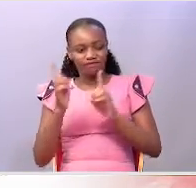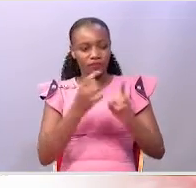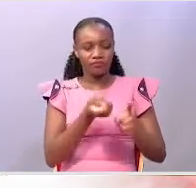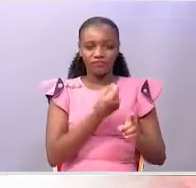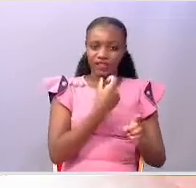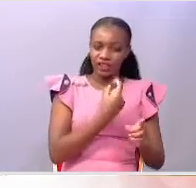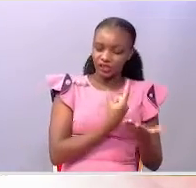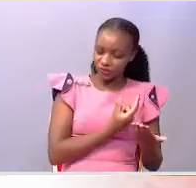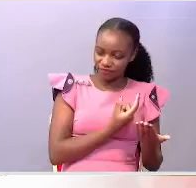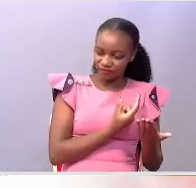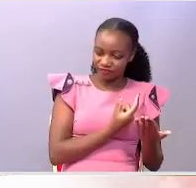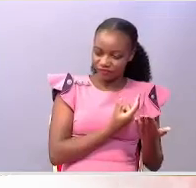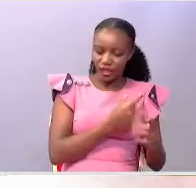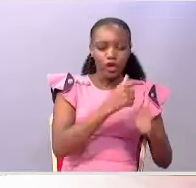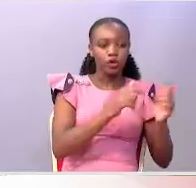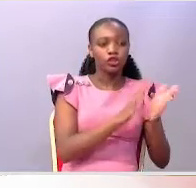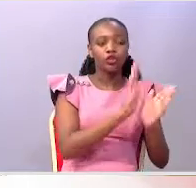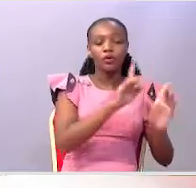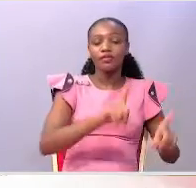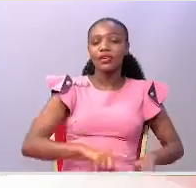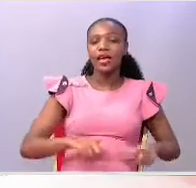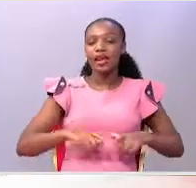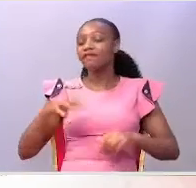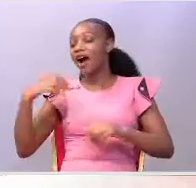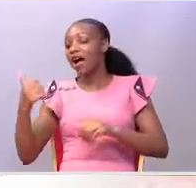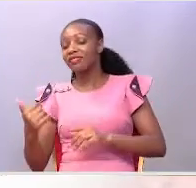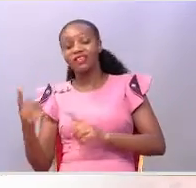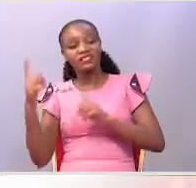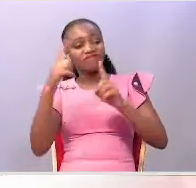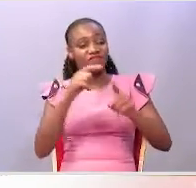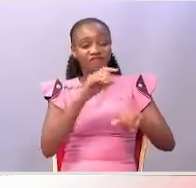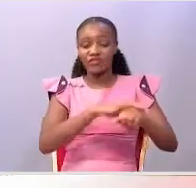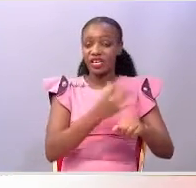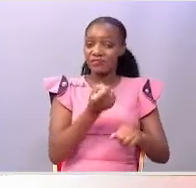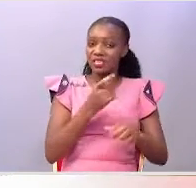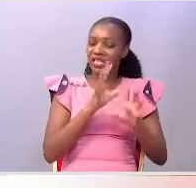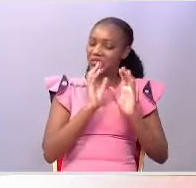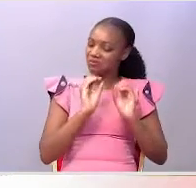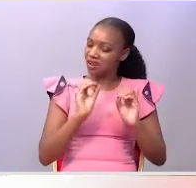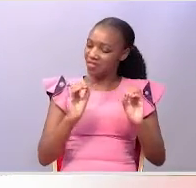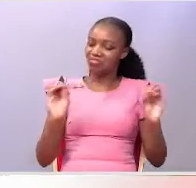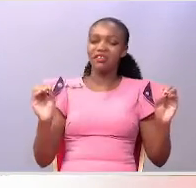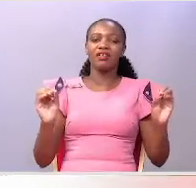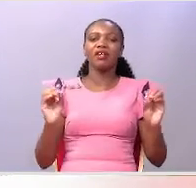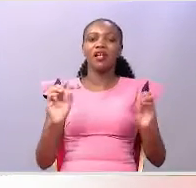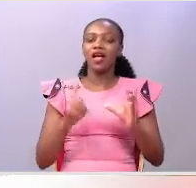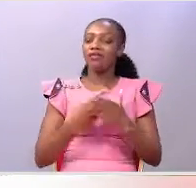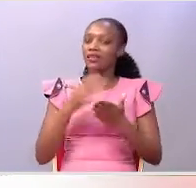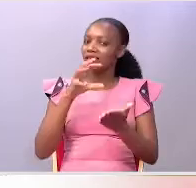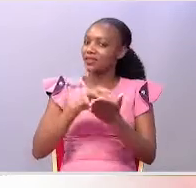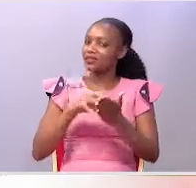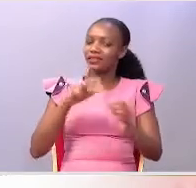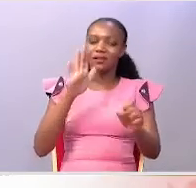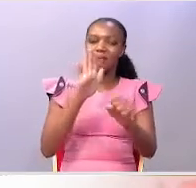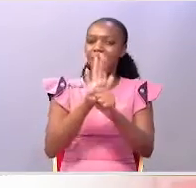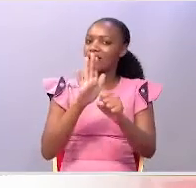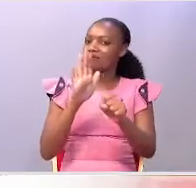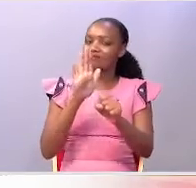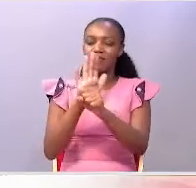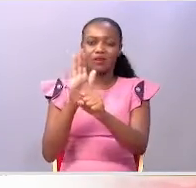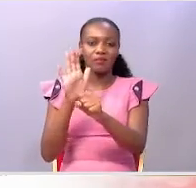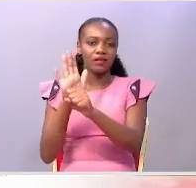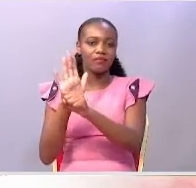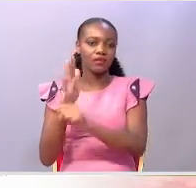their lives. What are we doing? We start every year having 6,000 new infections among children, and then we start having children also